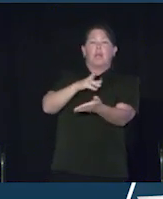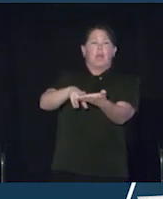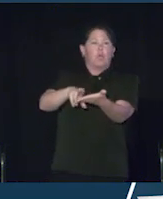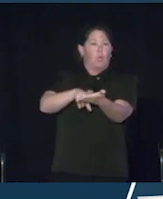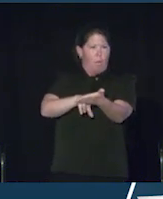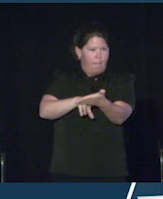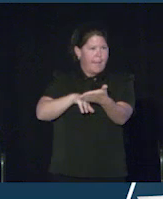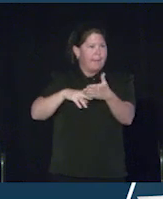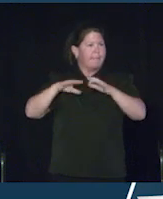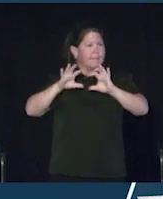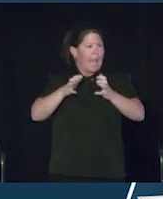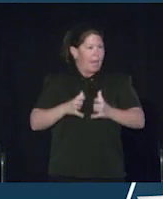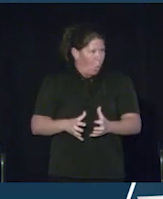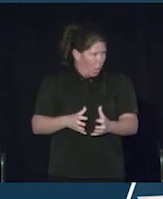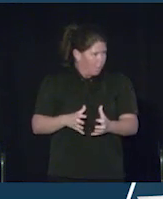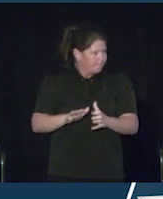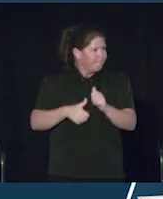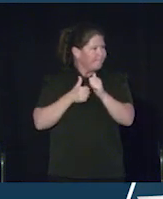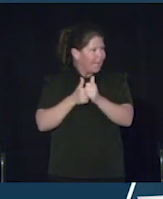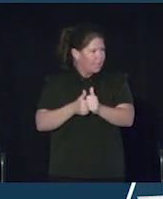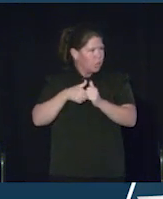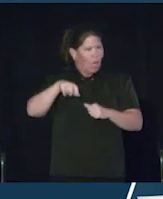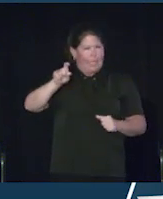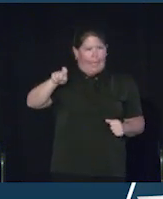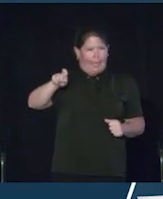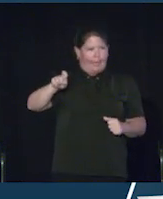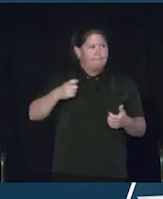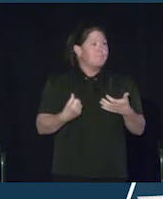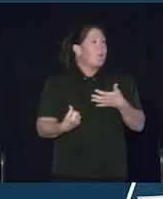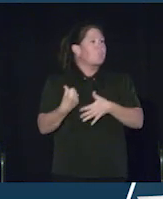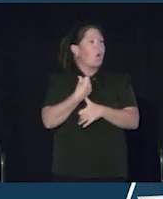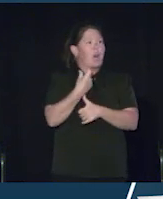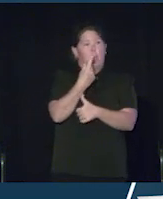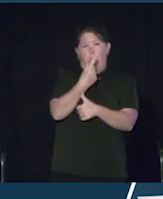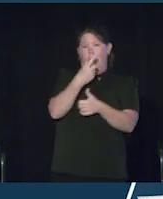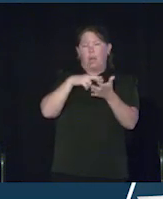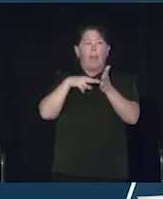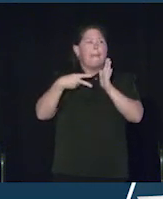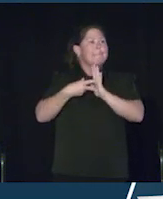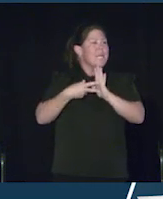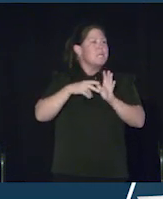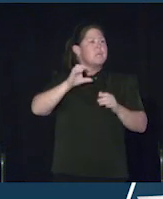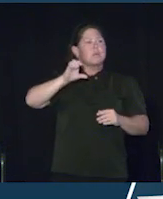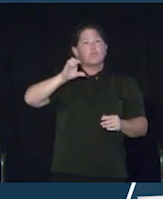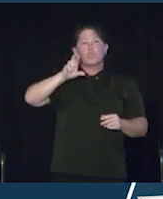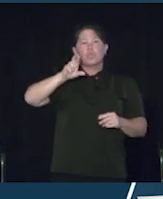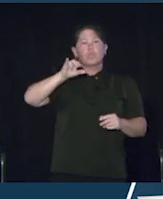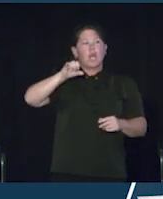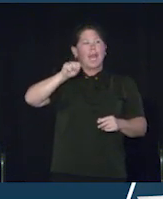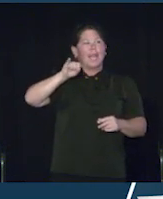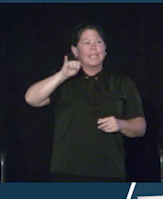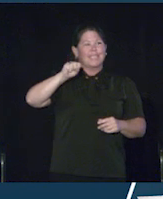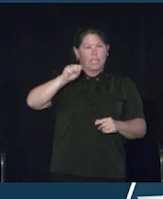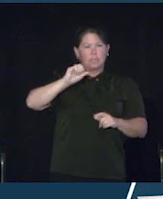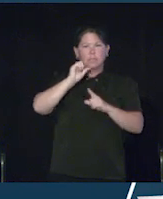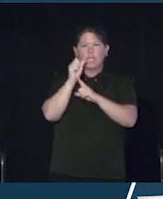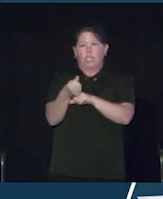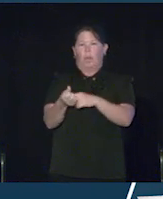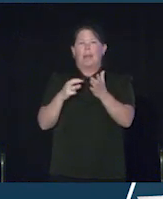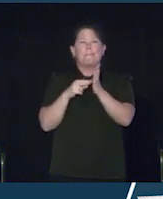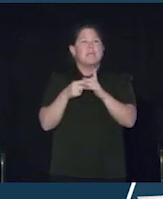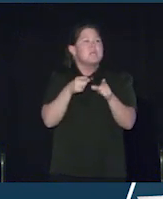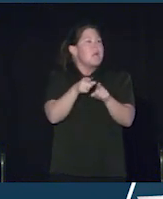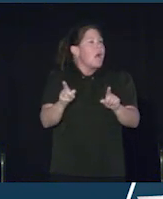need. Priority 1 is crisis situations. These are individuals who are